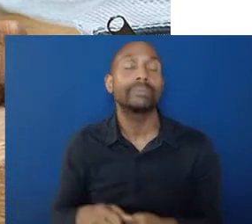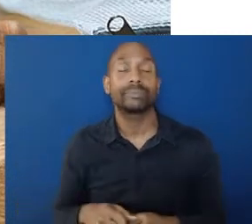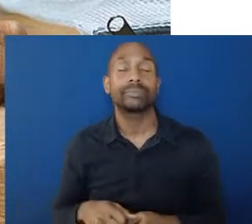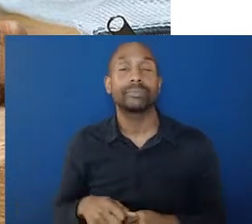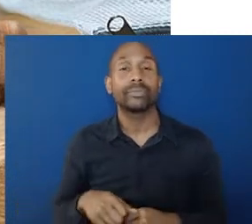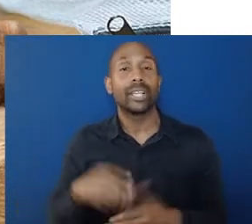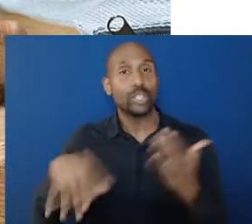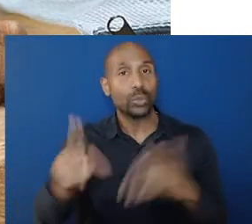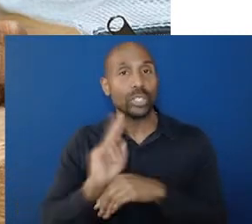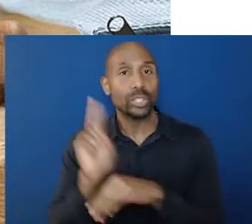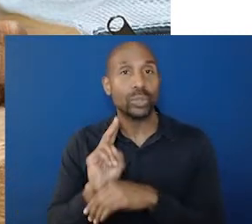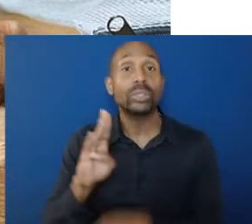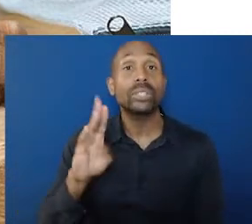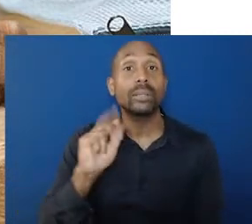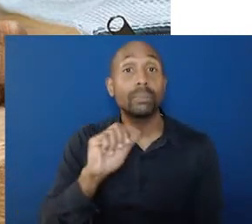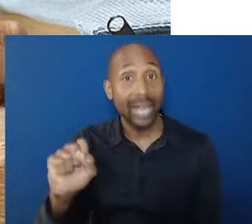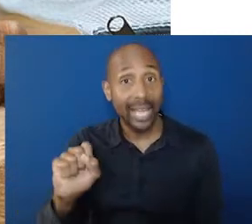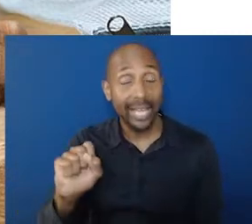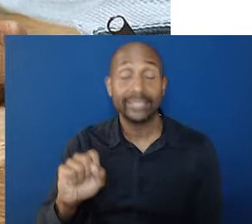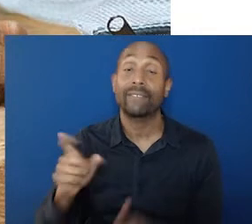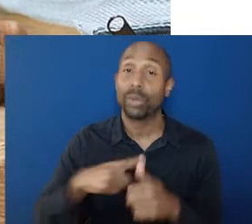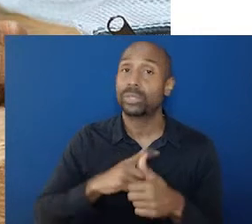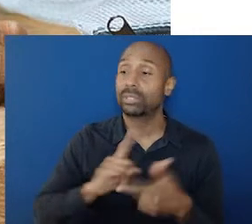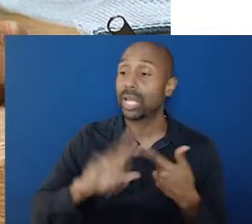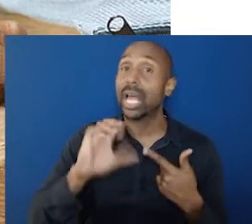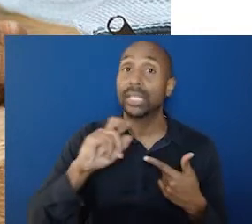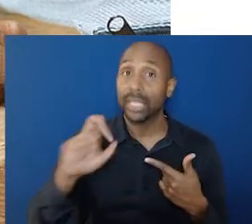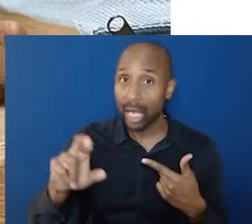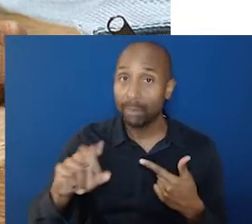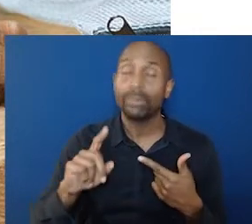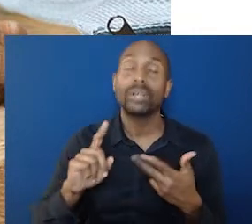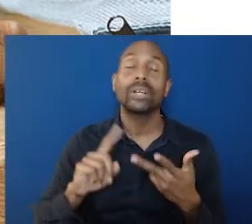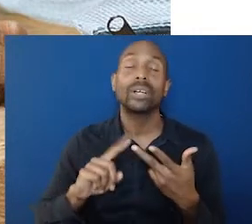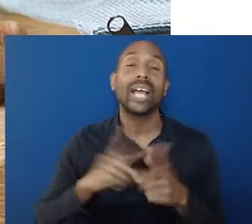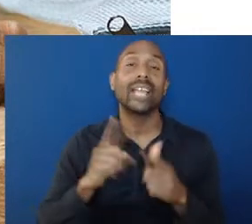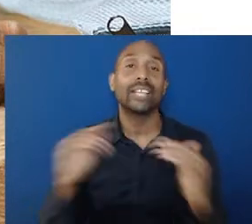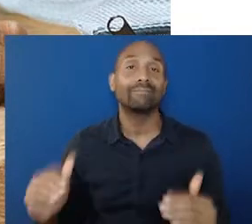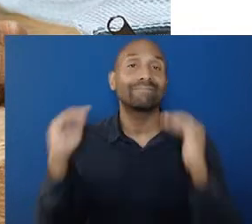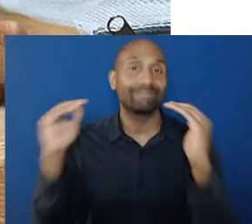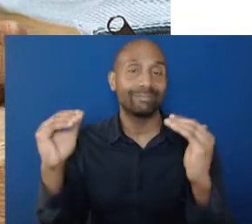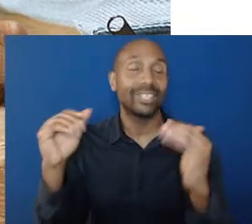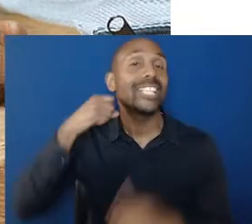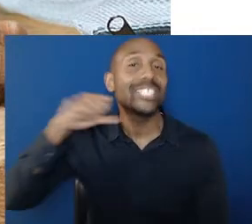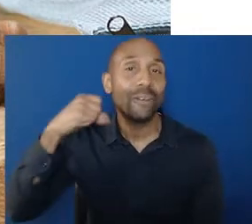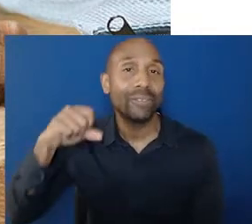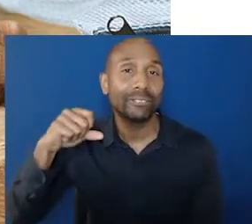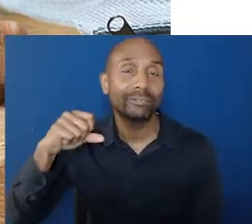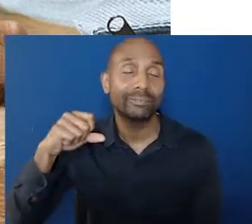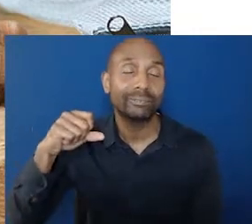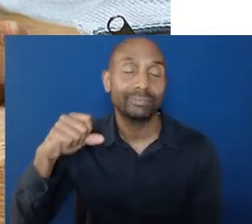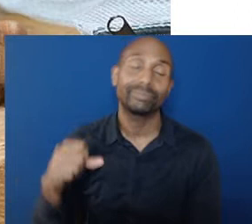brass and copper, and then they graduate to silver. And that has been, so that's how